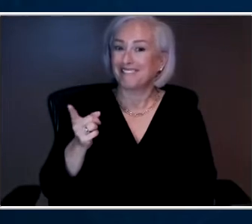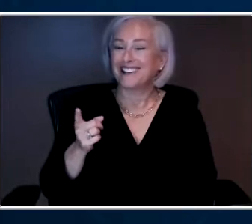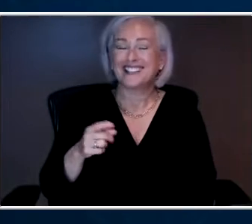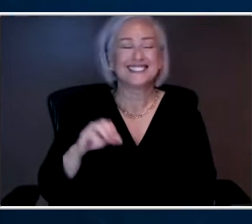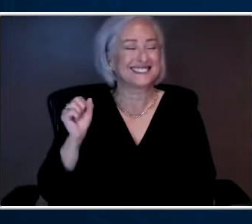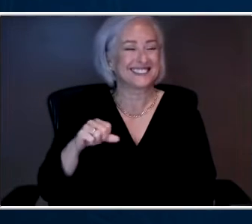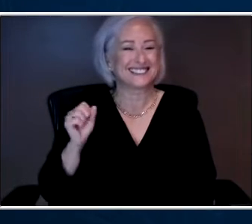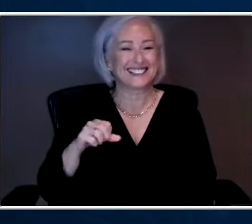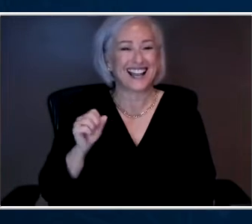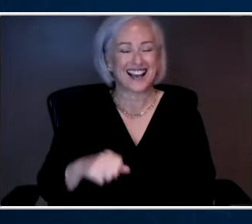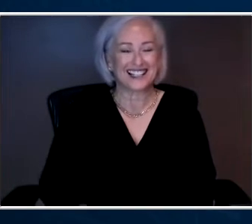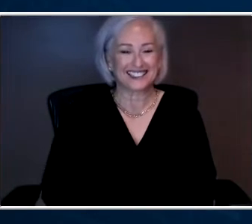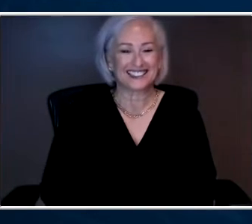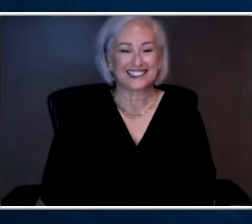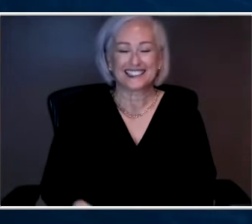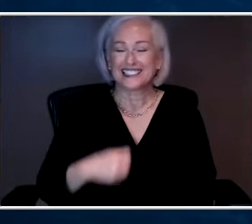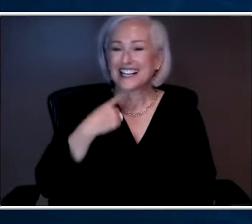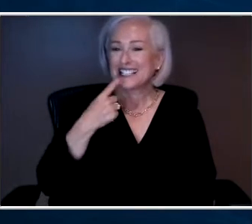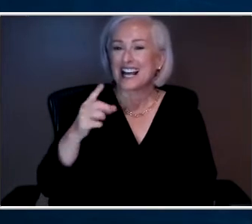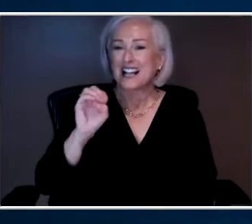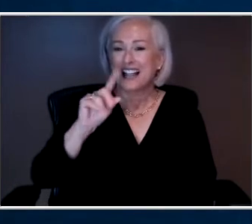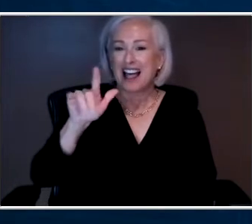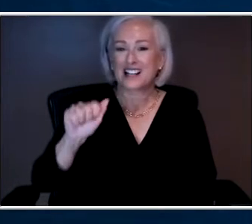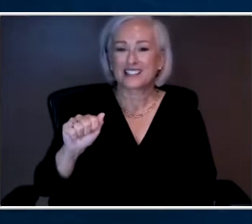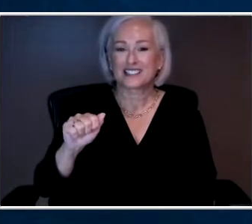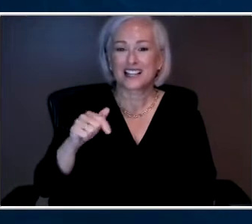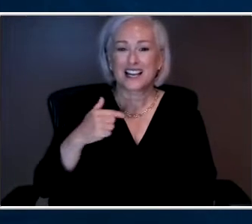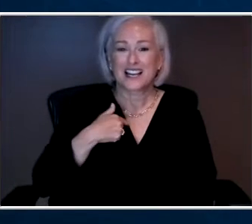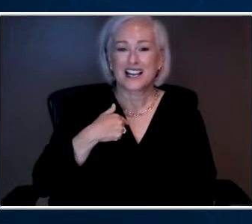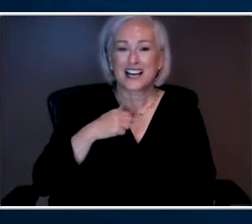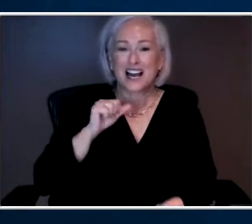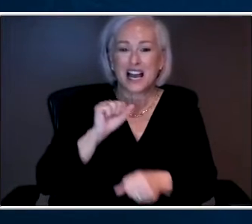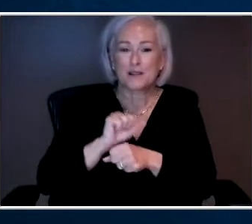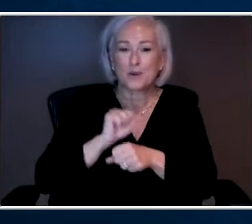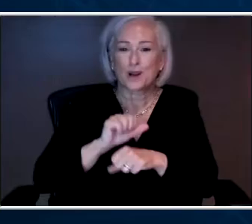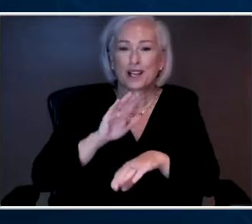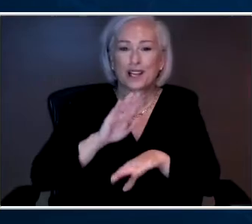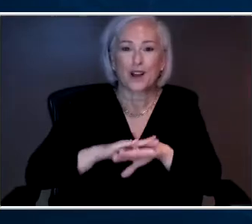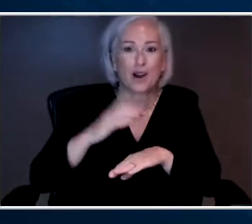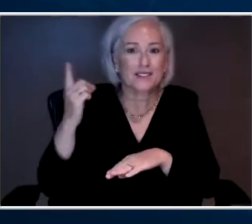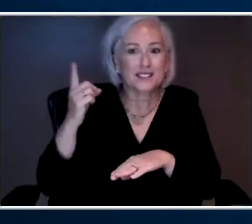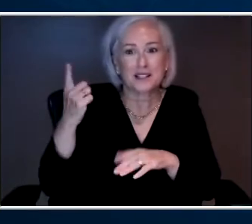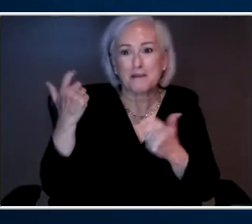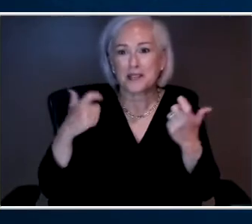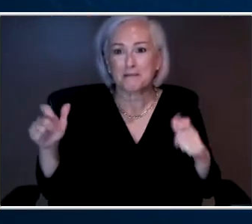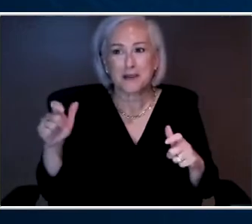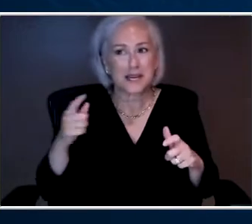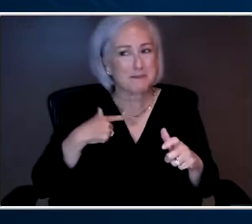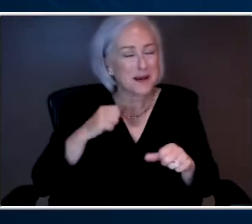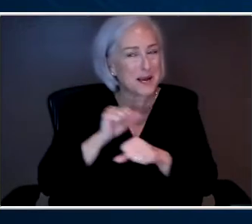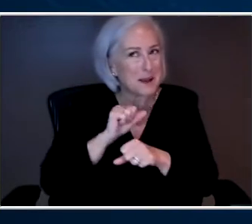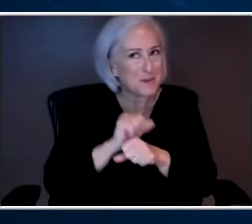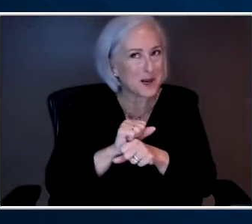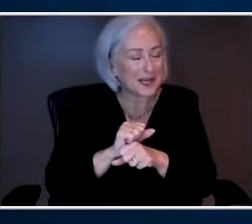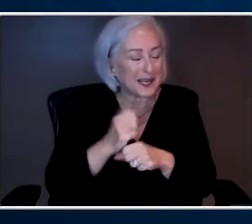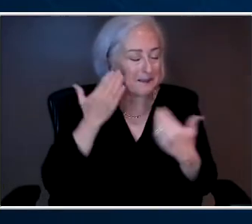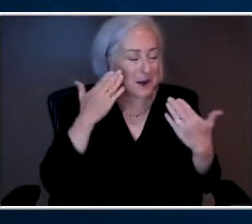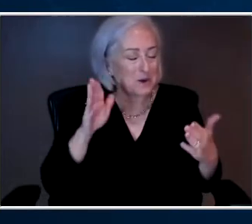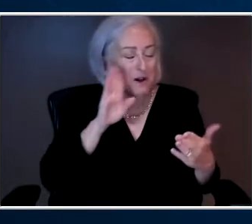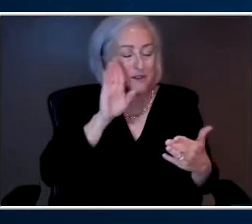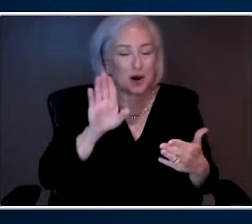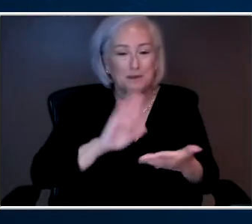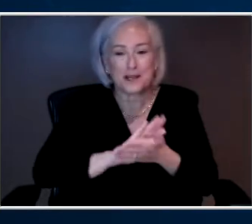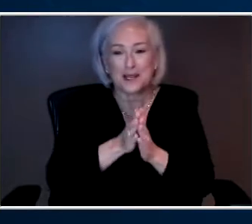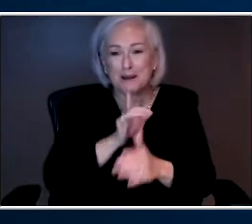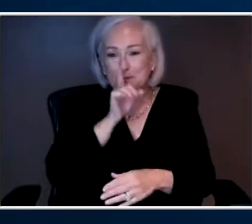want to tell Elsie I'm working on something big. I don't know if it'll ever come through or not, but I'm working on it. Oh, okay. So we're going to have